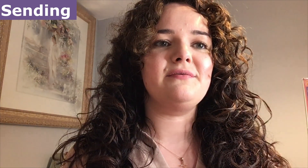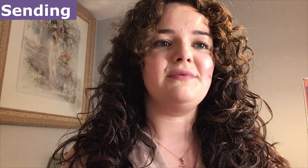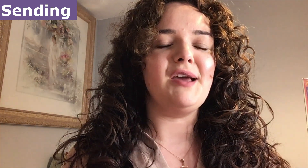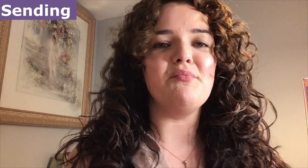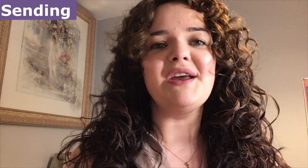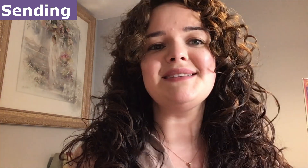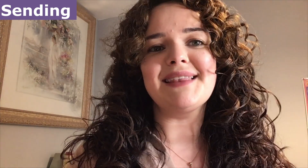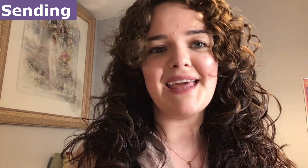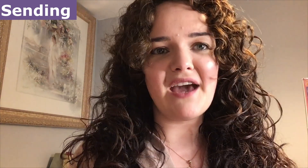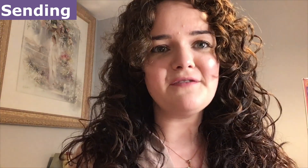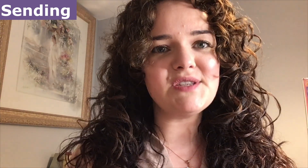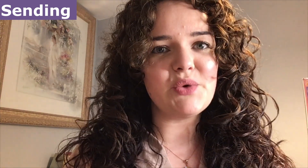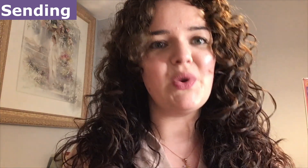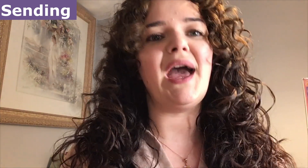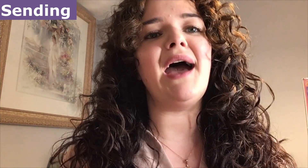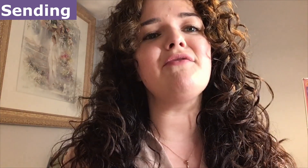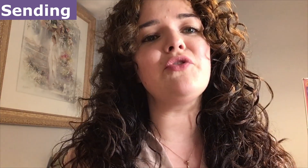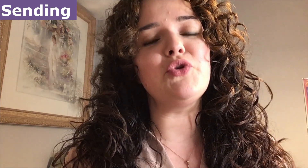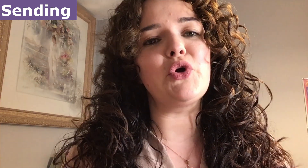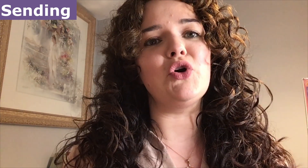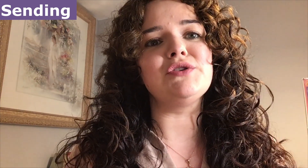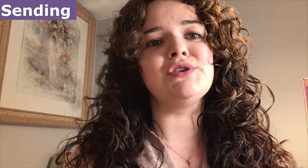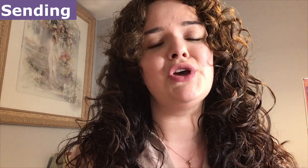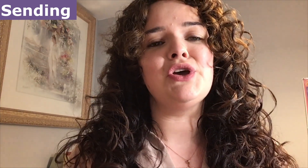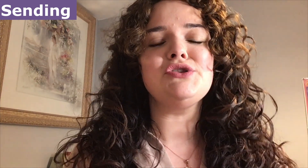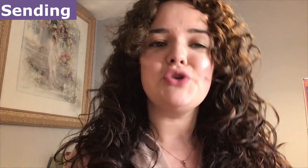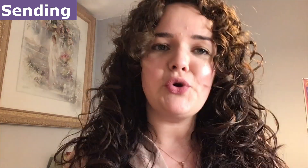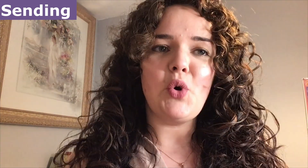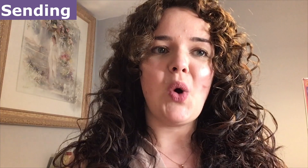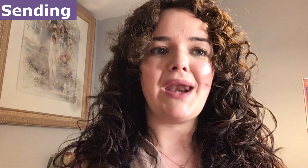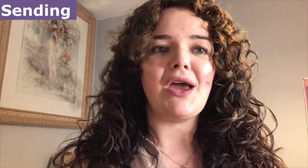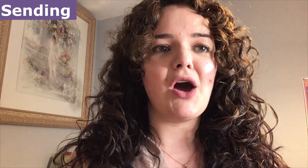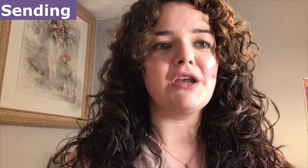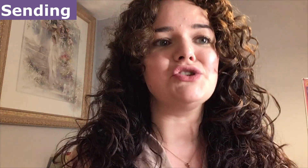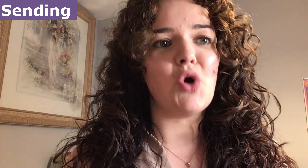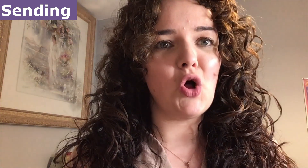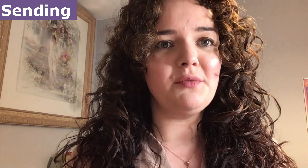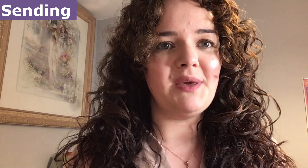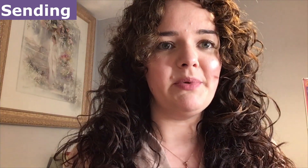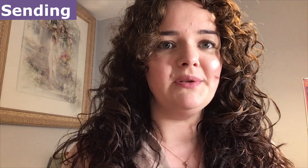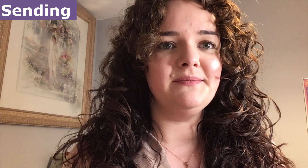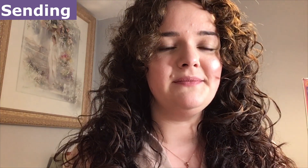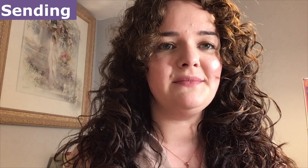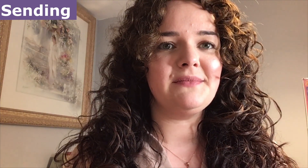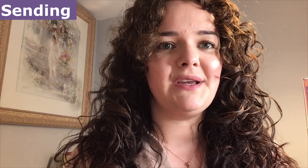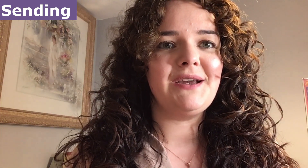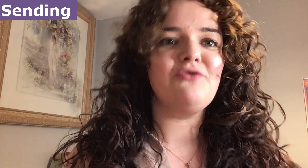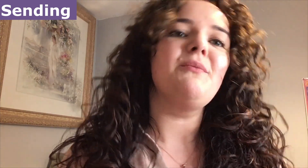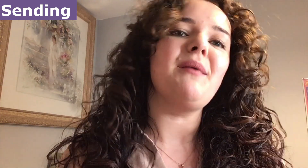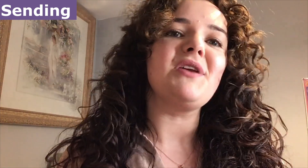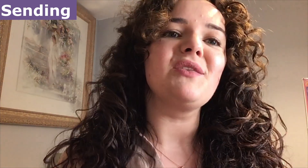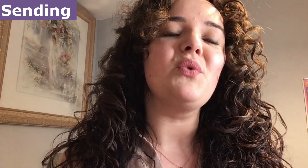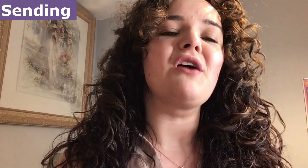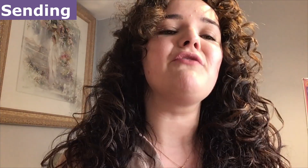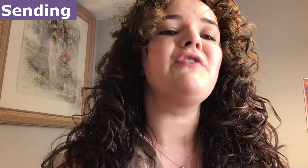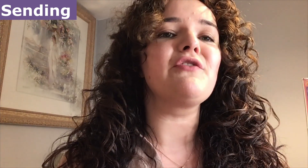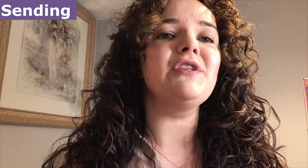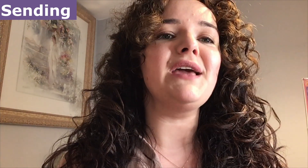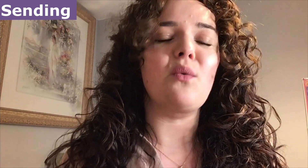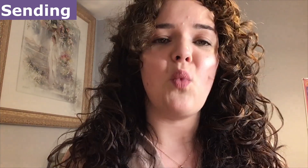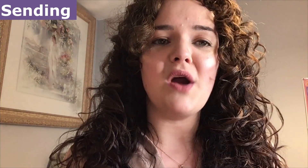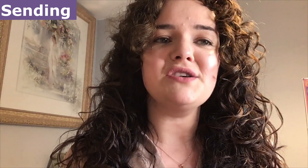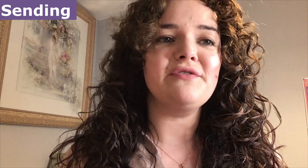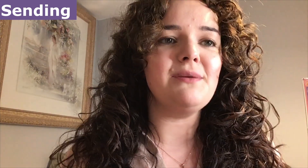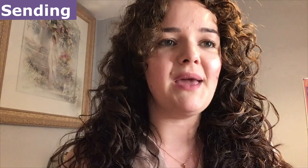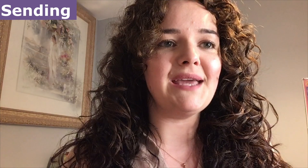love, embracing the gifts that we have through God to grow and encourage all people, remembering that we are